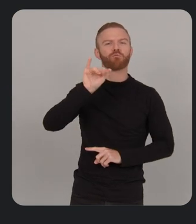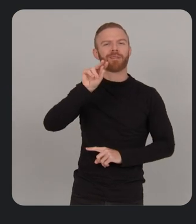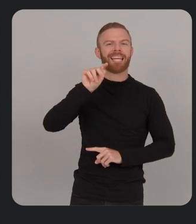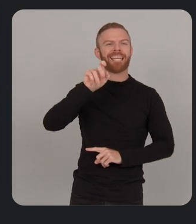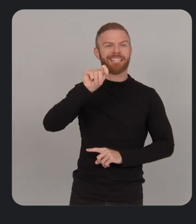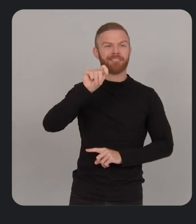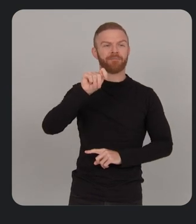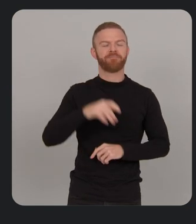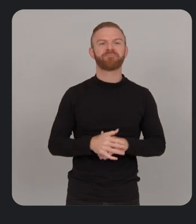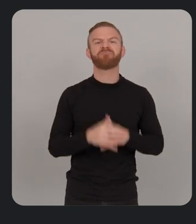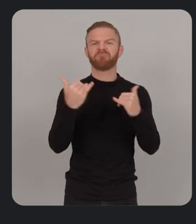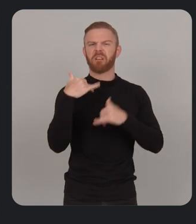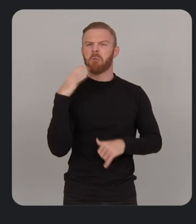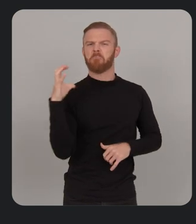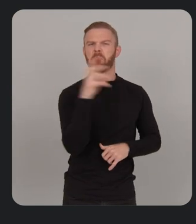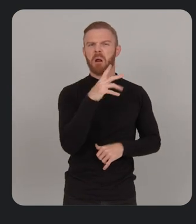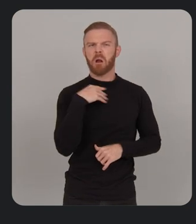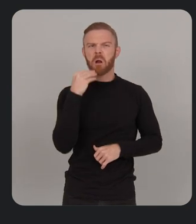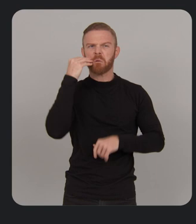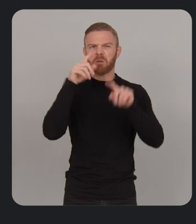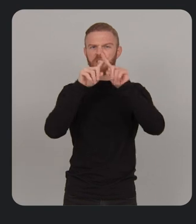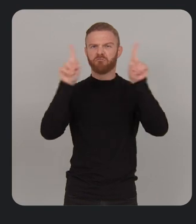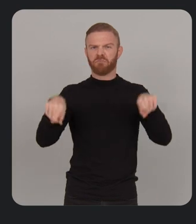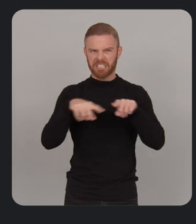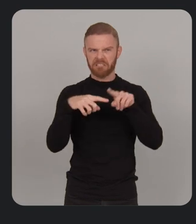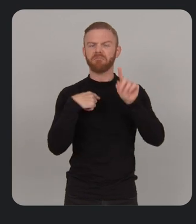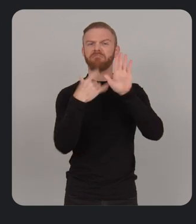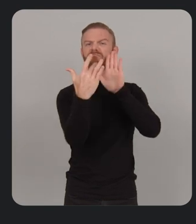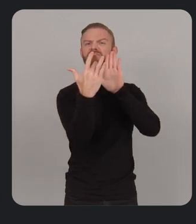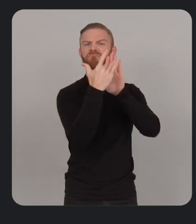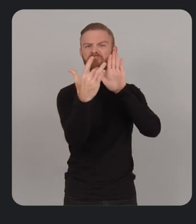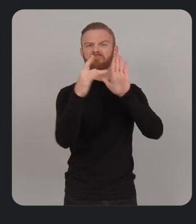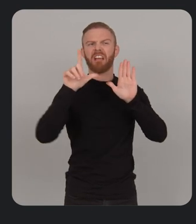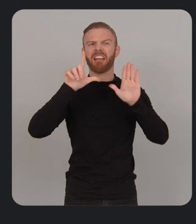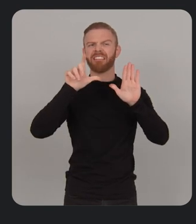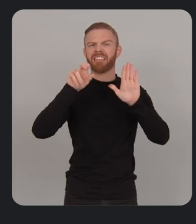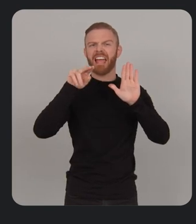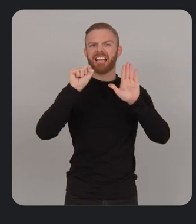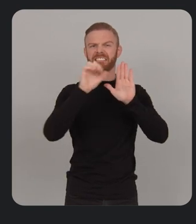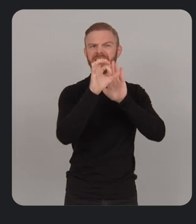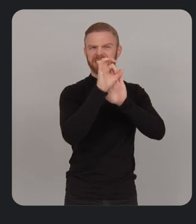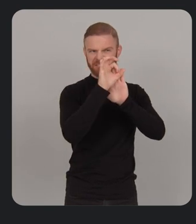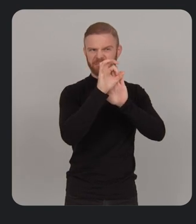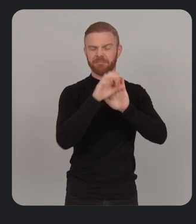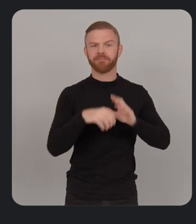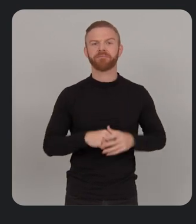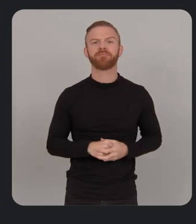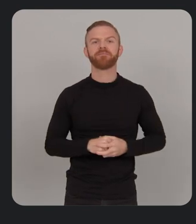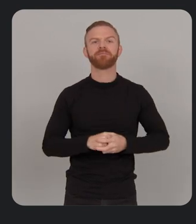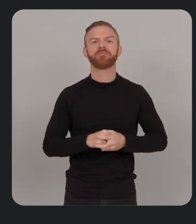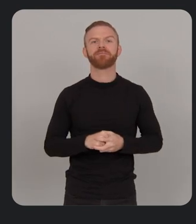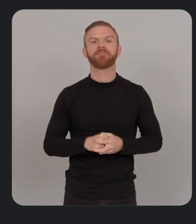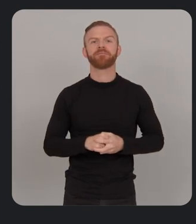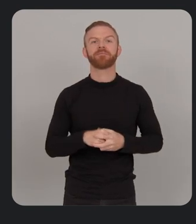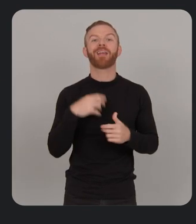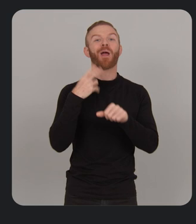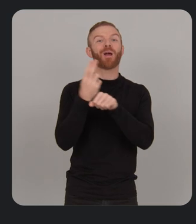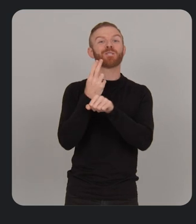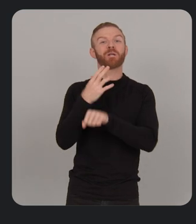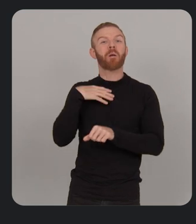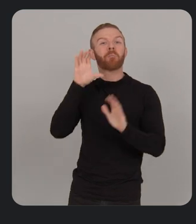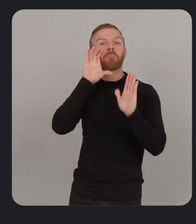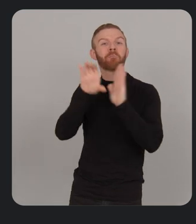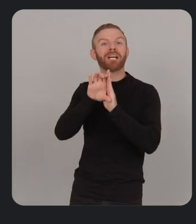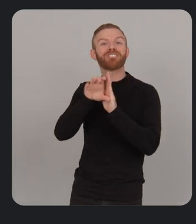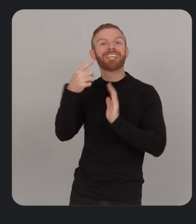back on my home screen, and I'm going to tap the Lens icon in the search bar again. But this time, instead of selecting an image